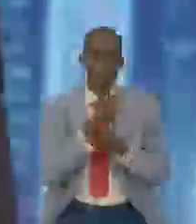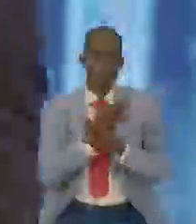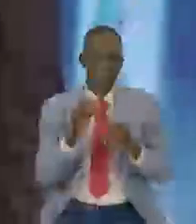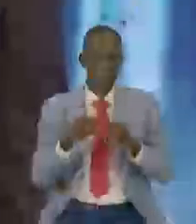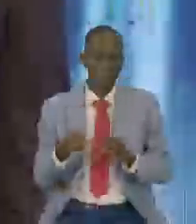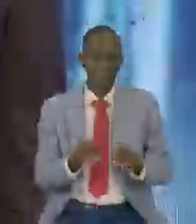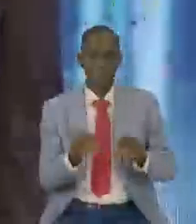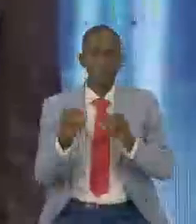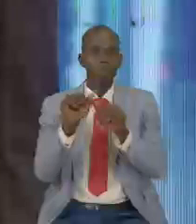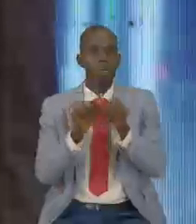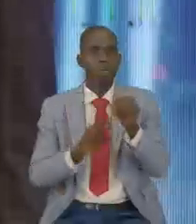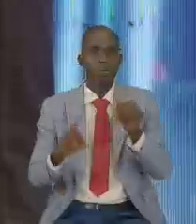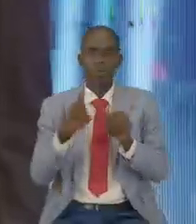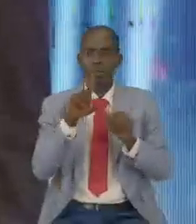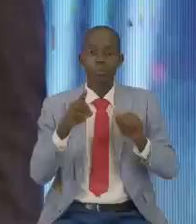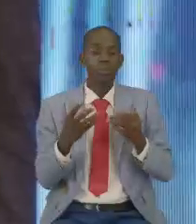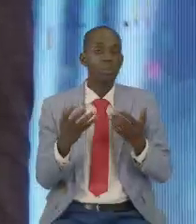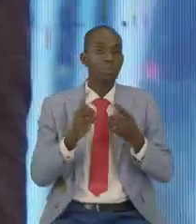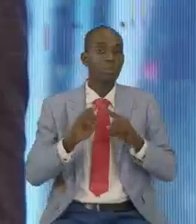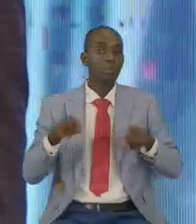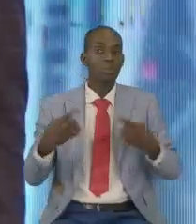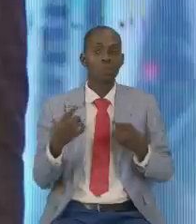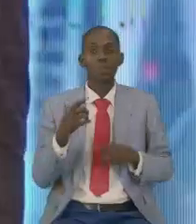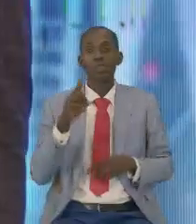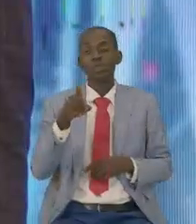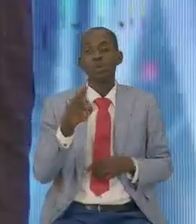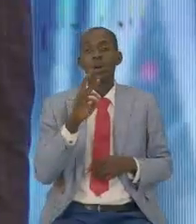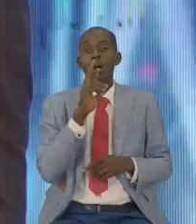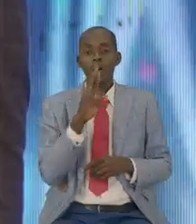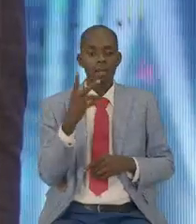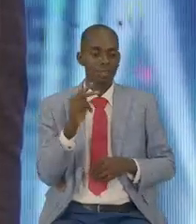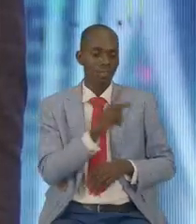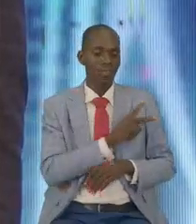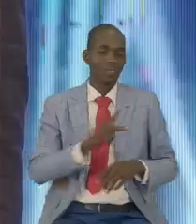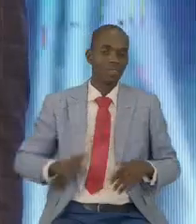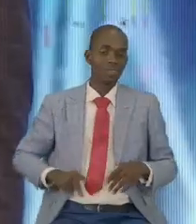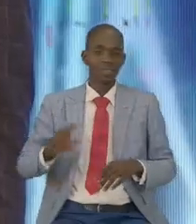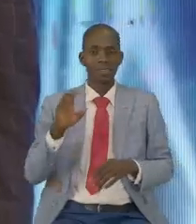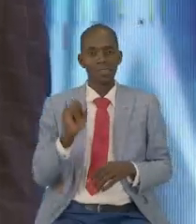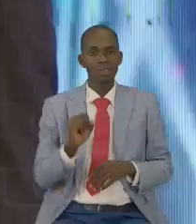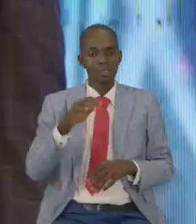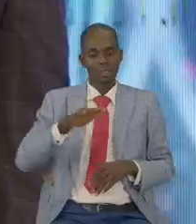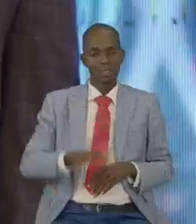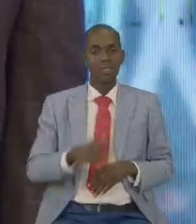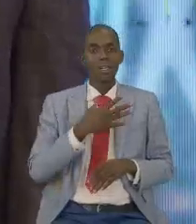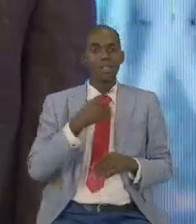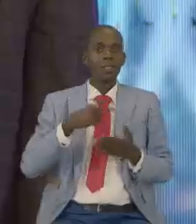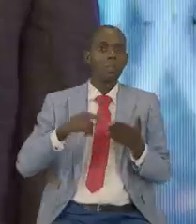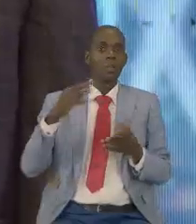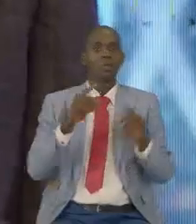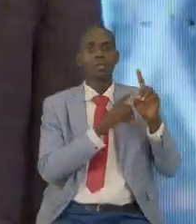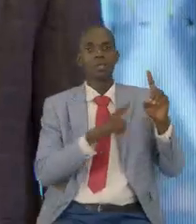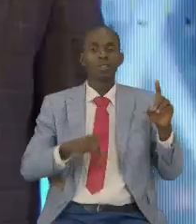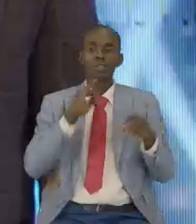are the king's kid, and the mark of the Lord is upon your life, and no evil